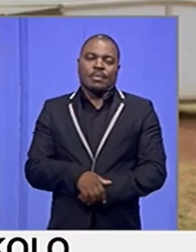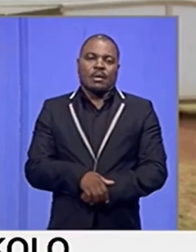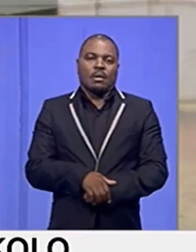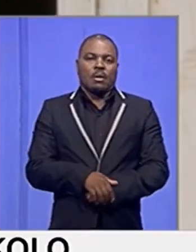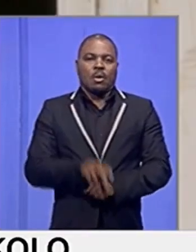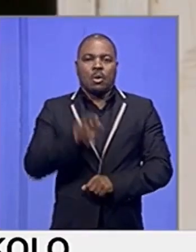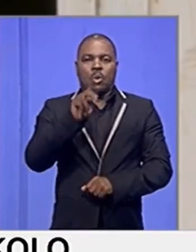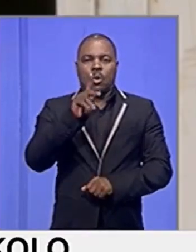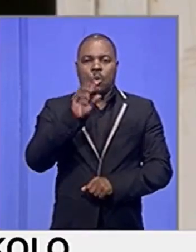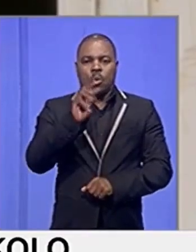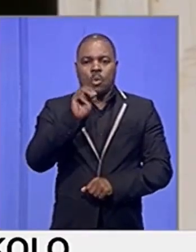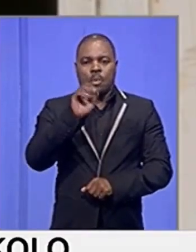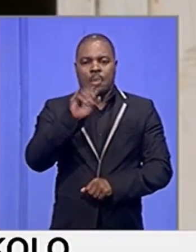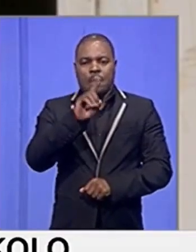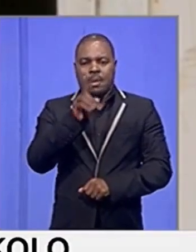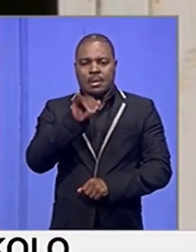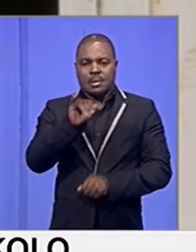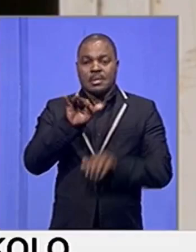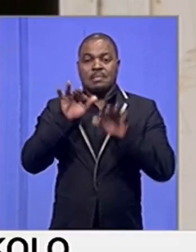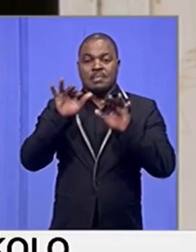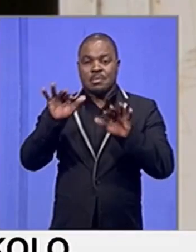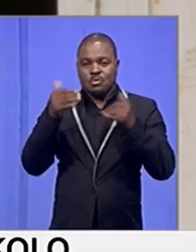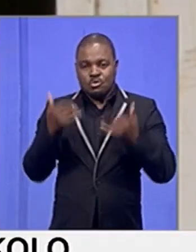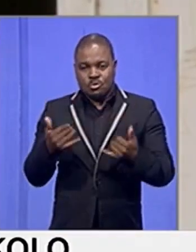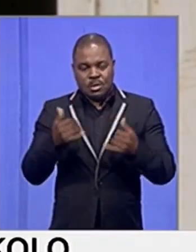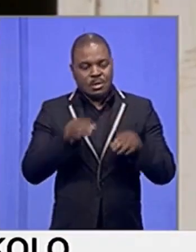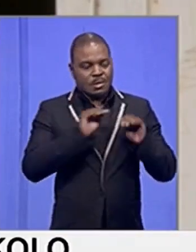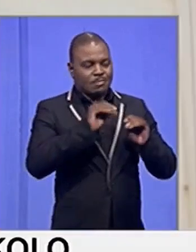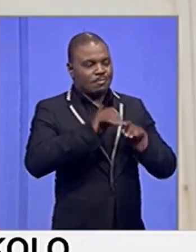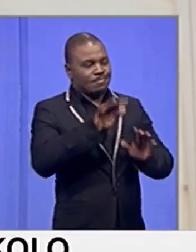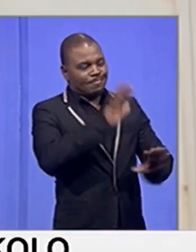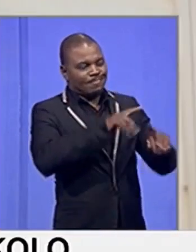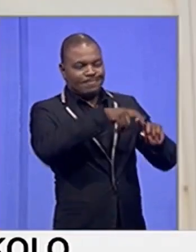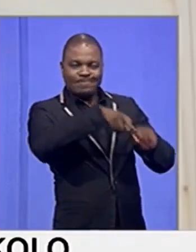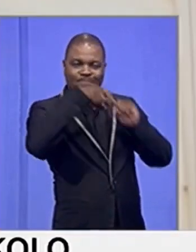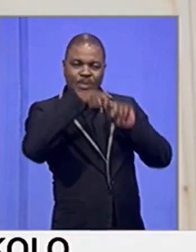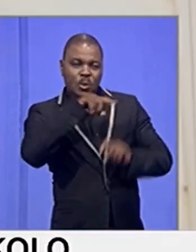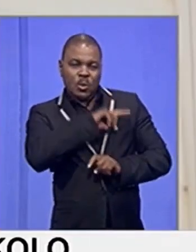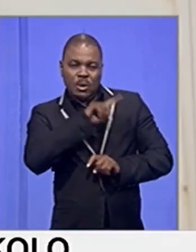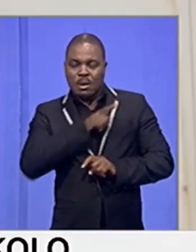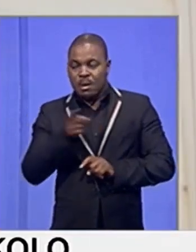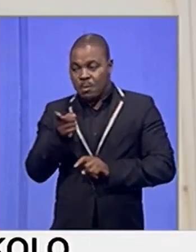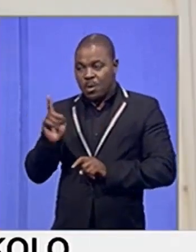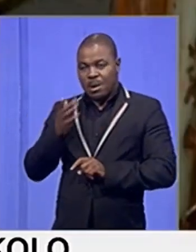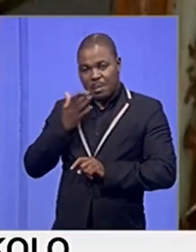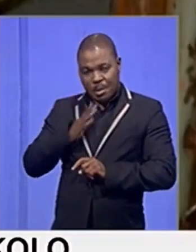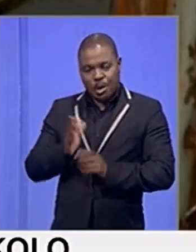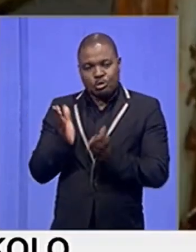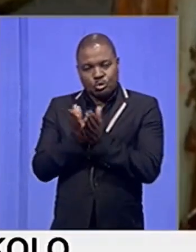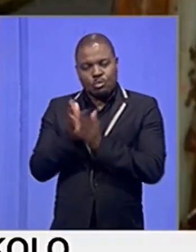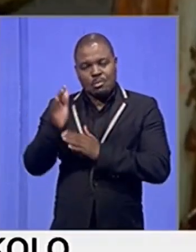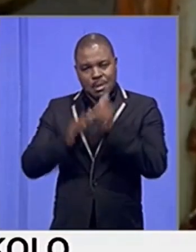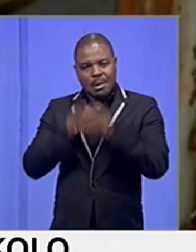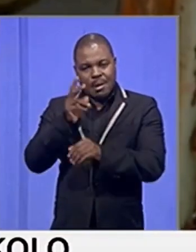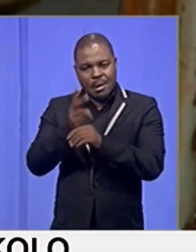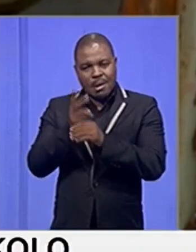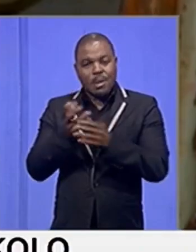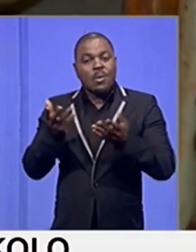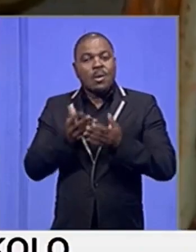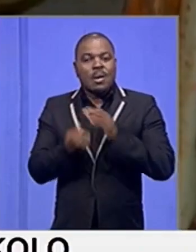Badudi ba Nkomazi ba hlwile ba sharakantse dithuto go boipiletso bja gore go agwe sekolo ka leswa ka